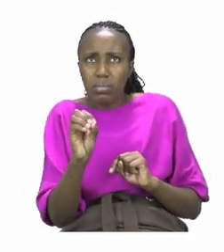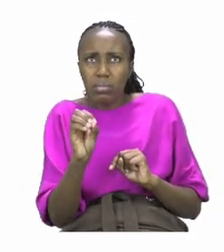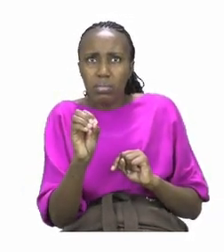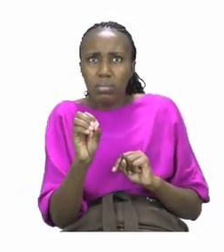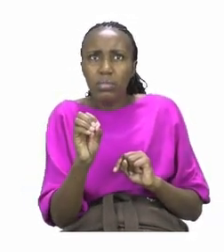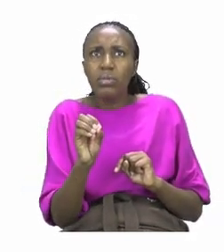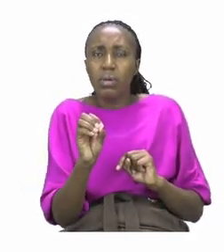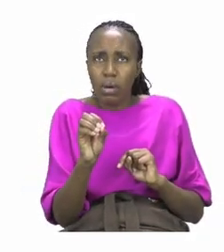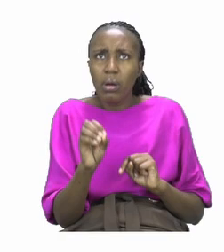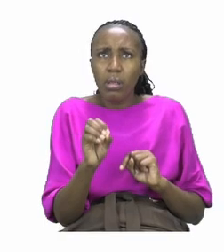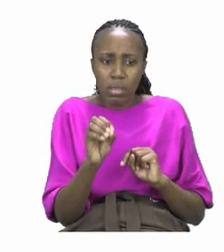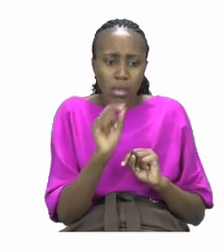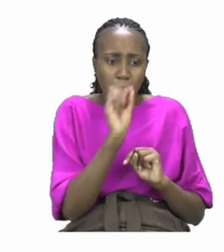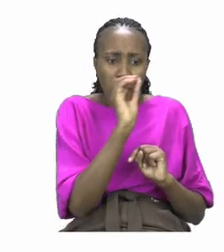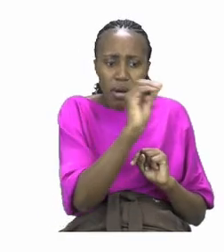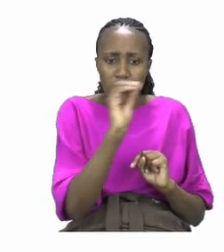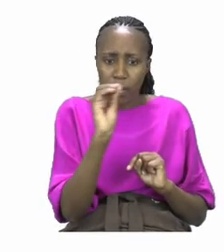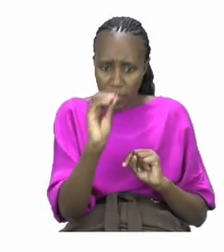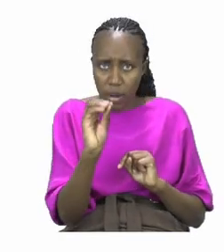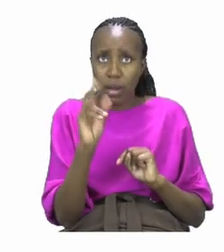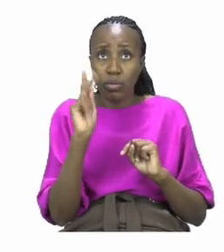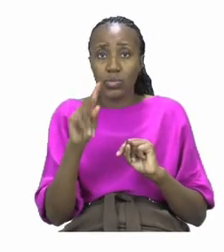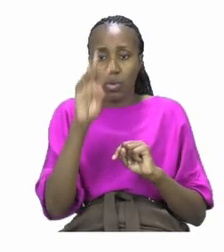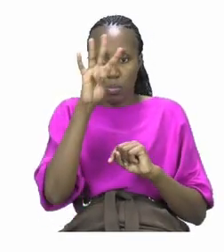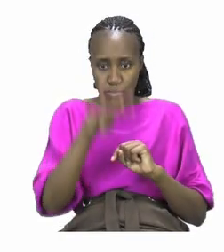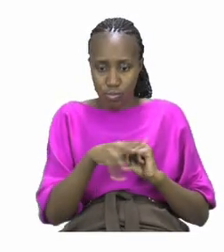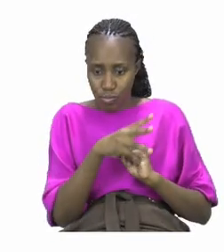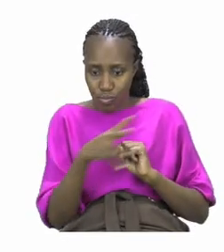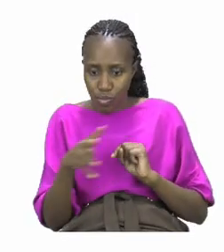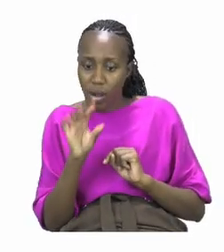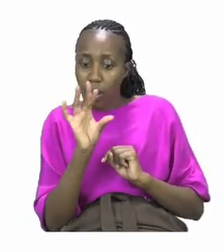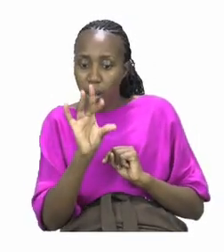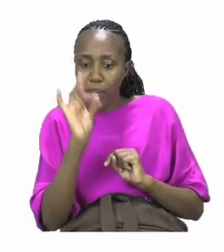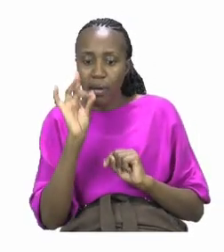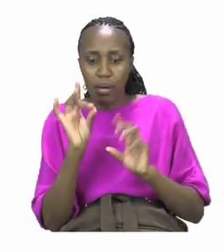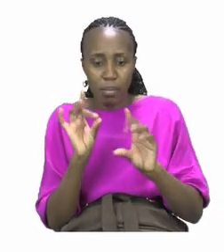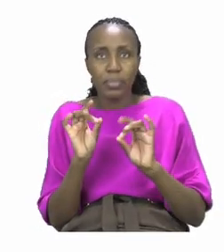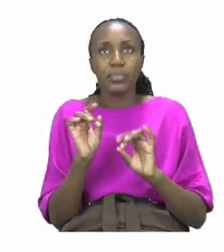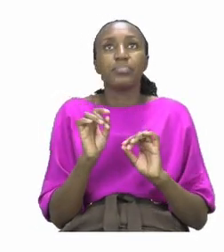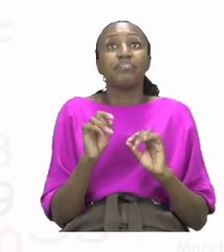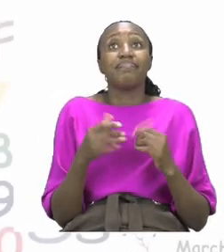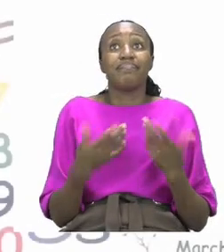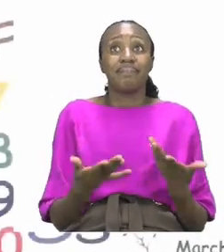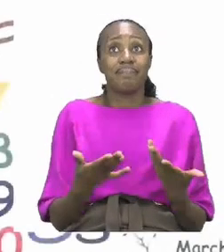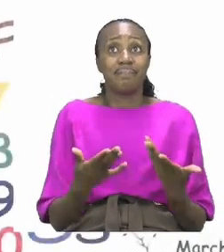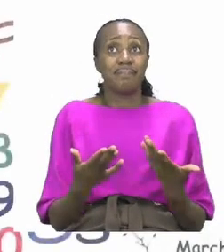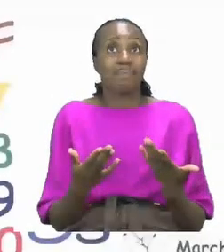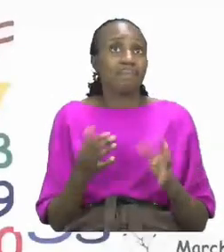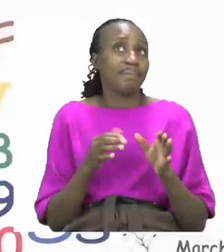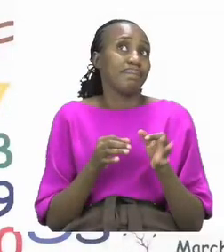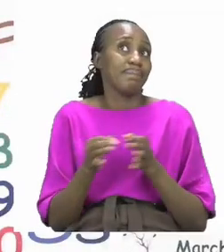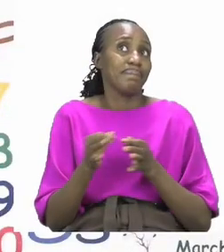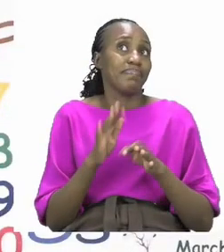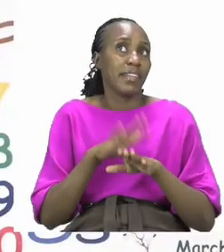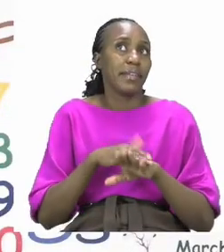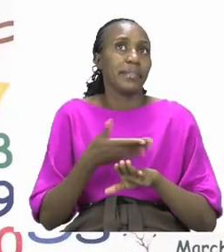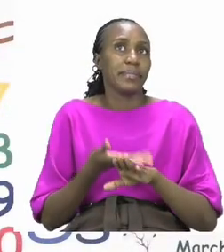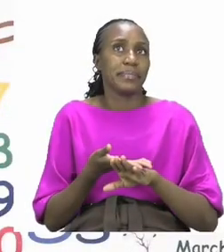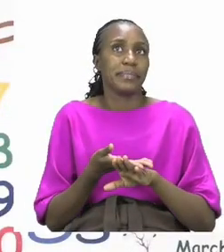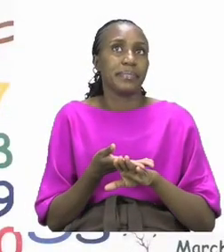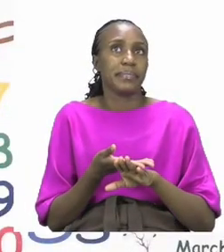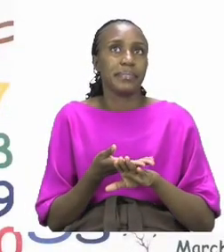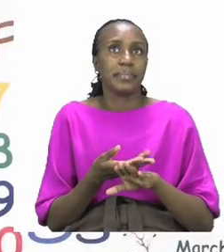them in the box as well. Let's do some together. Now, on the board, I have the